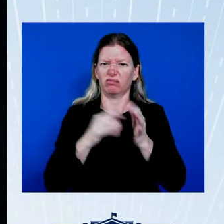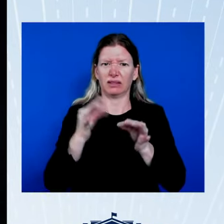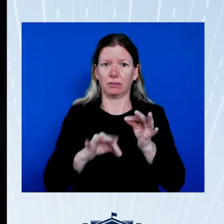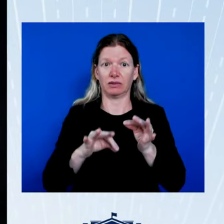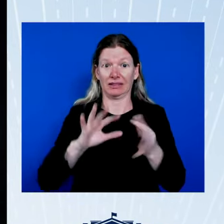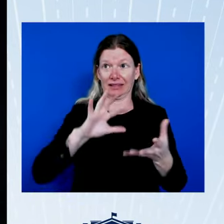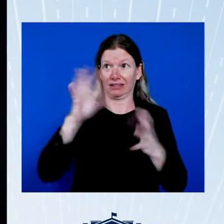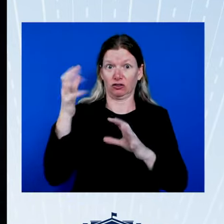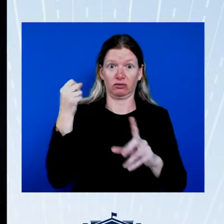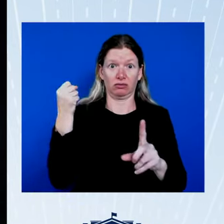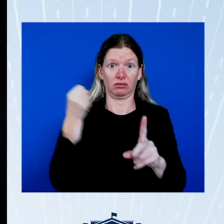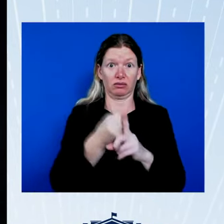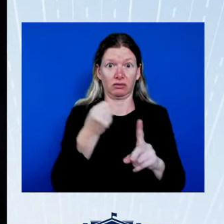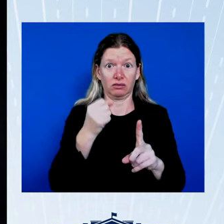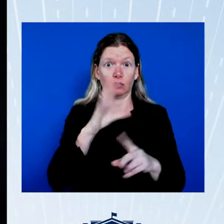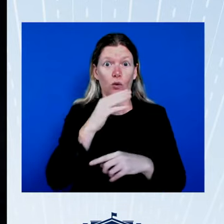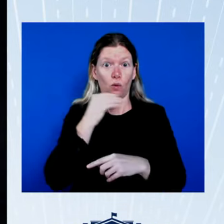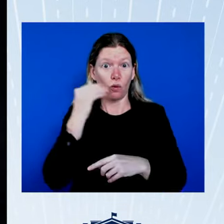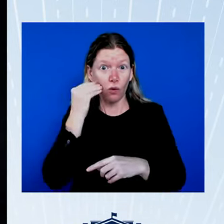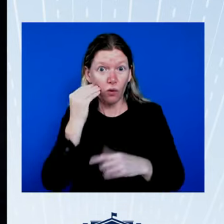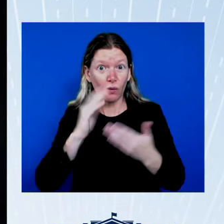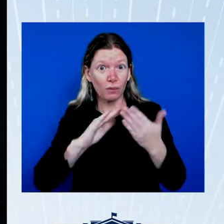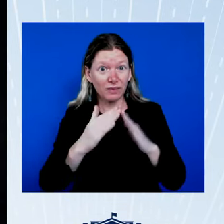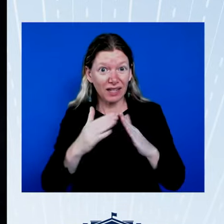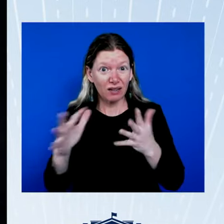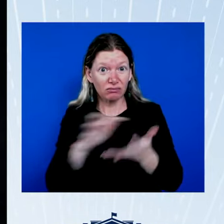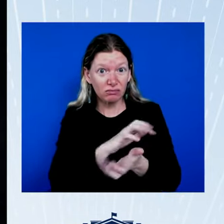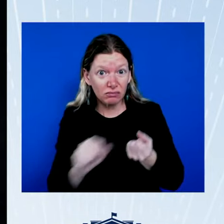destroyed, you should be able to count on your government to be